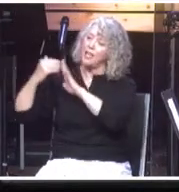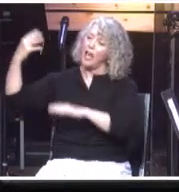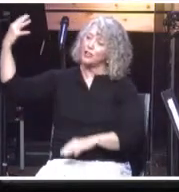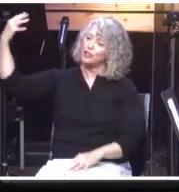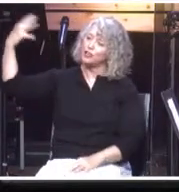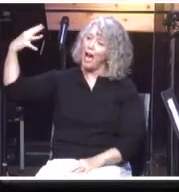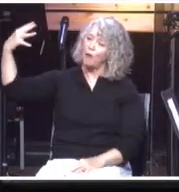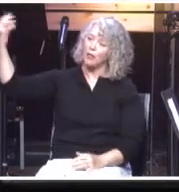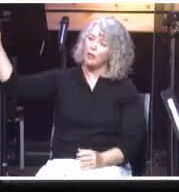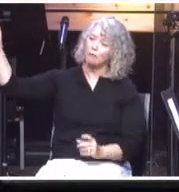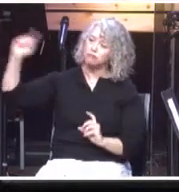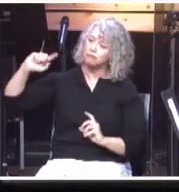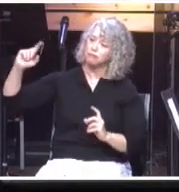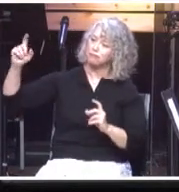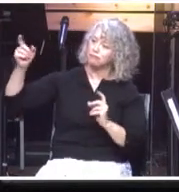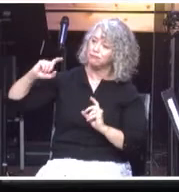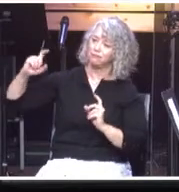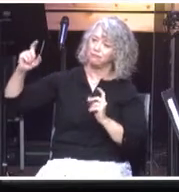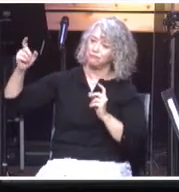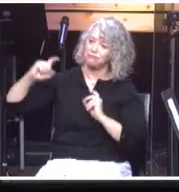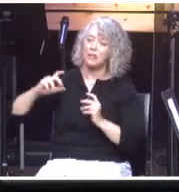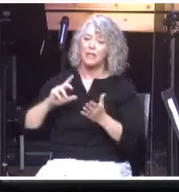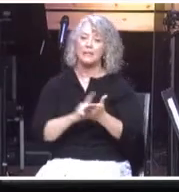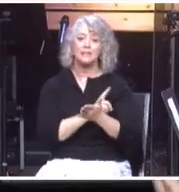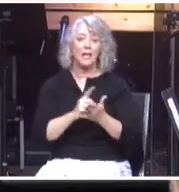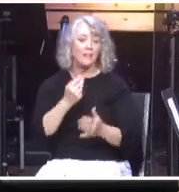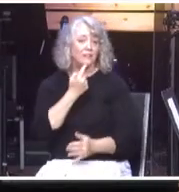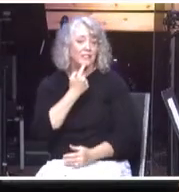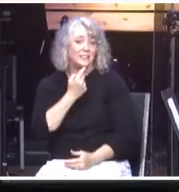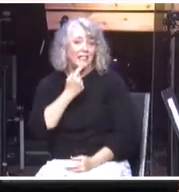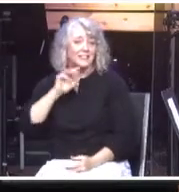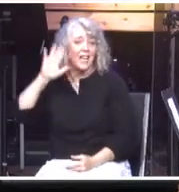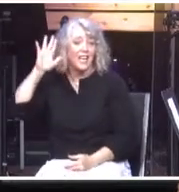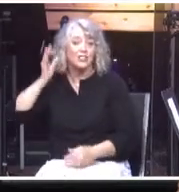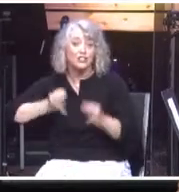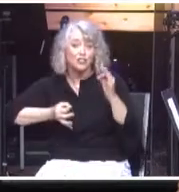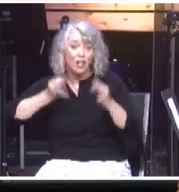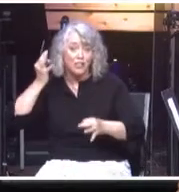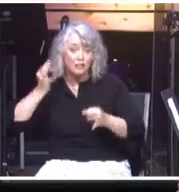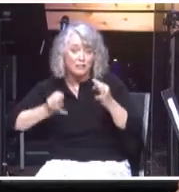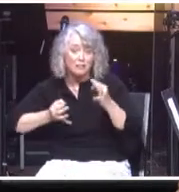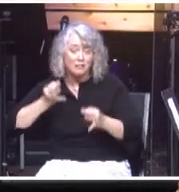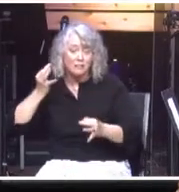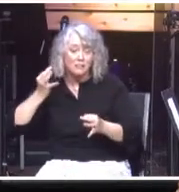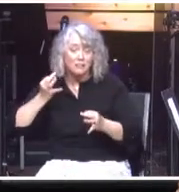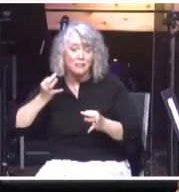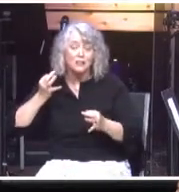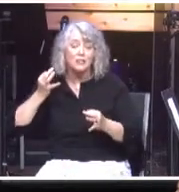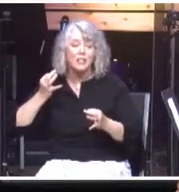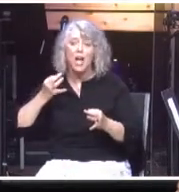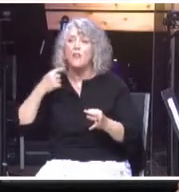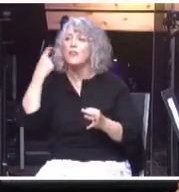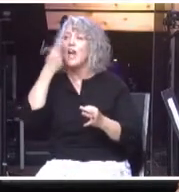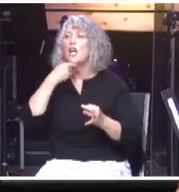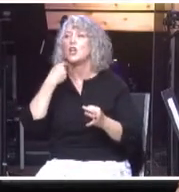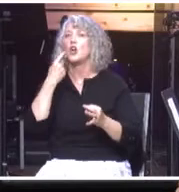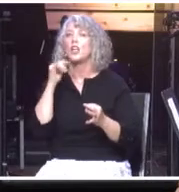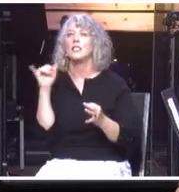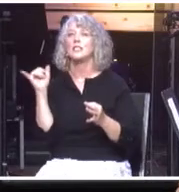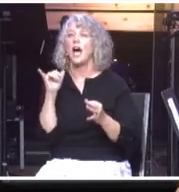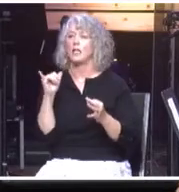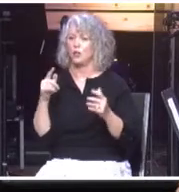And also, David points out in here, in verse 6, that his judgments are like a great